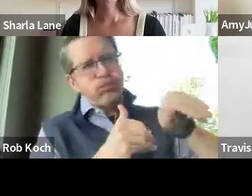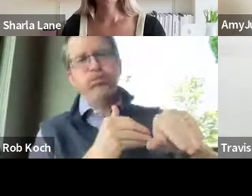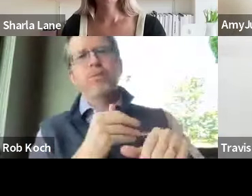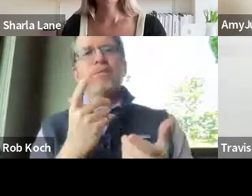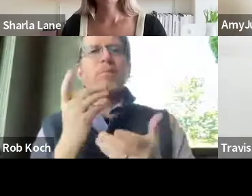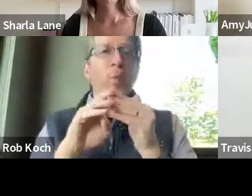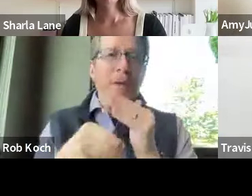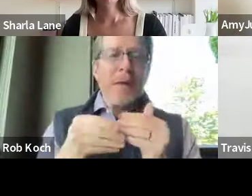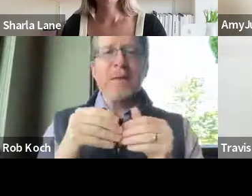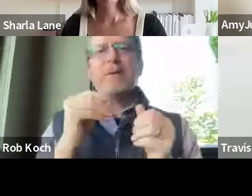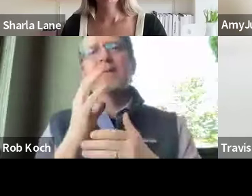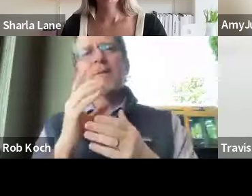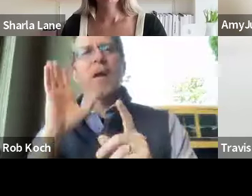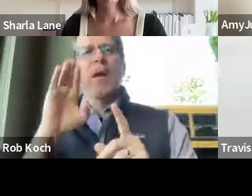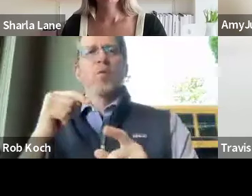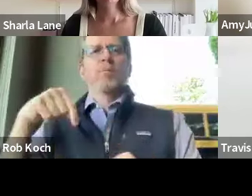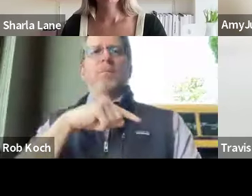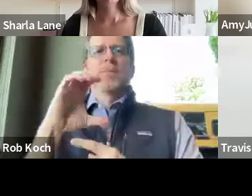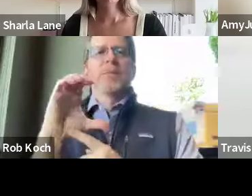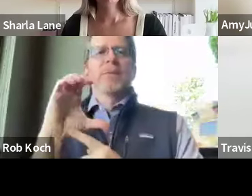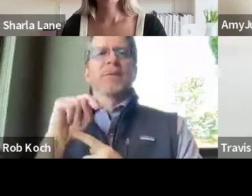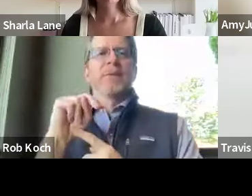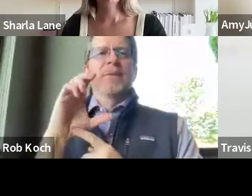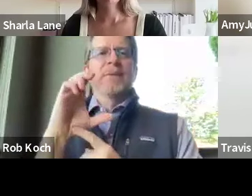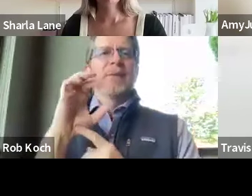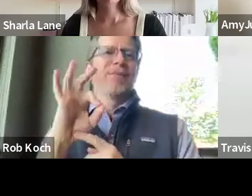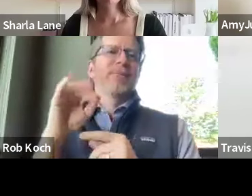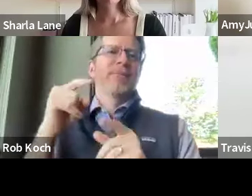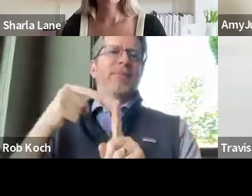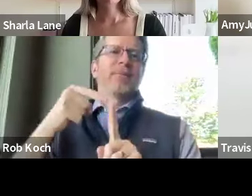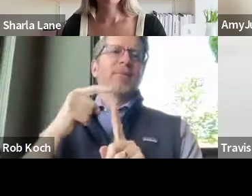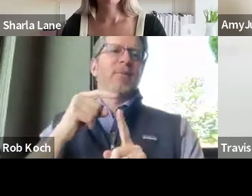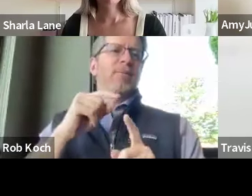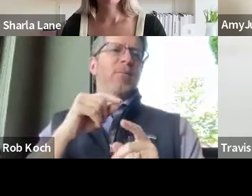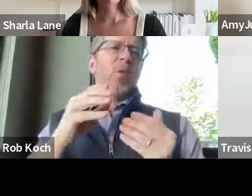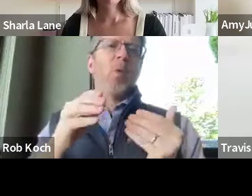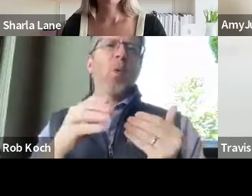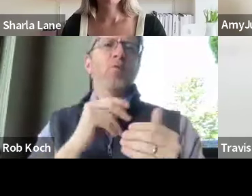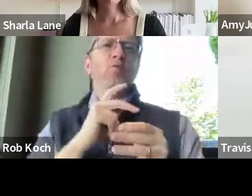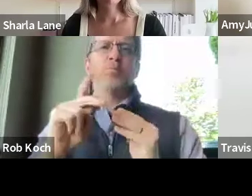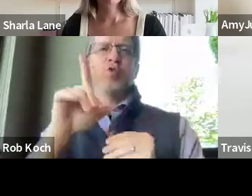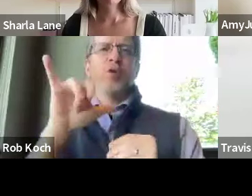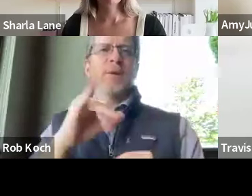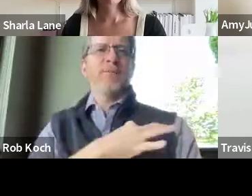period of time in which we get a lot we're really, really productive and we get a lot done. I know